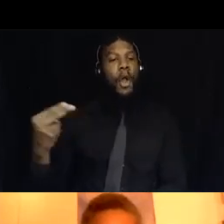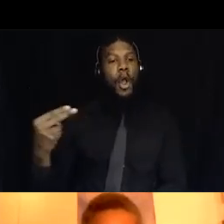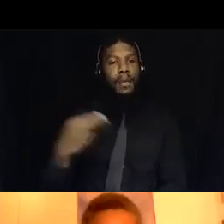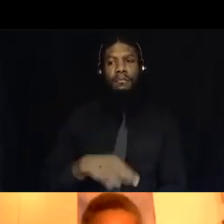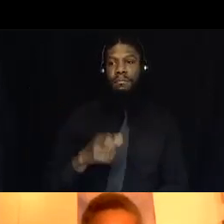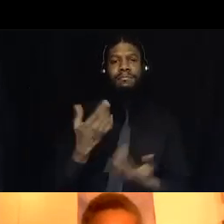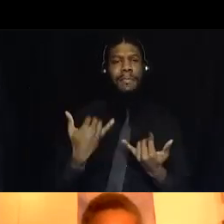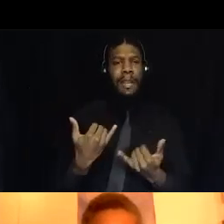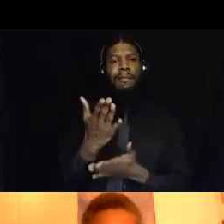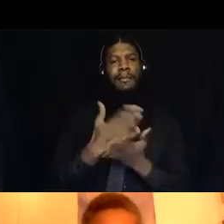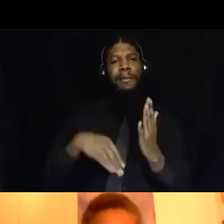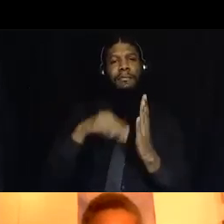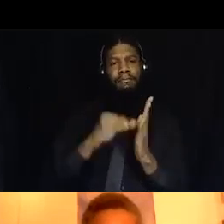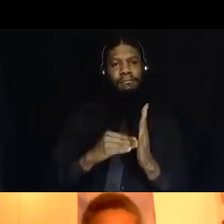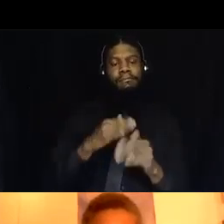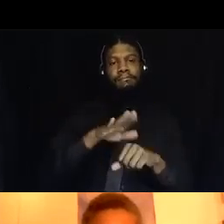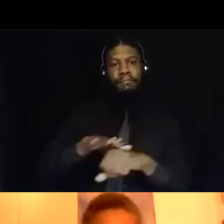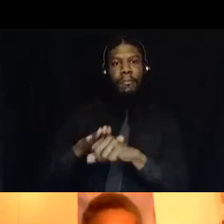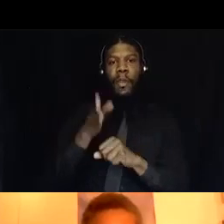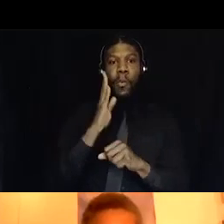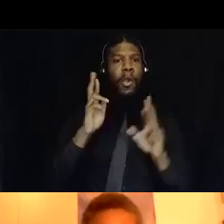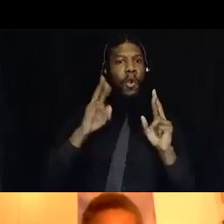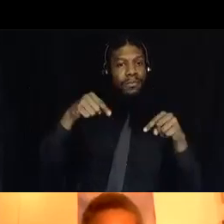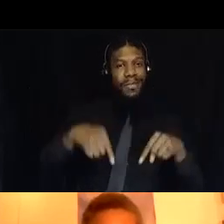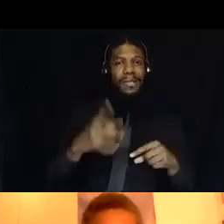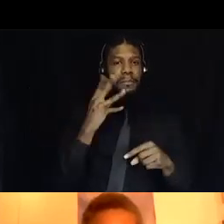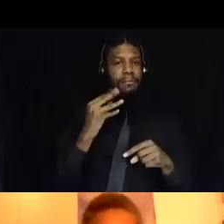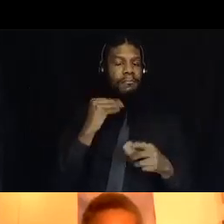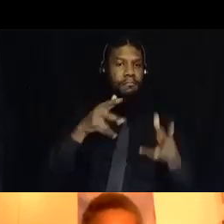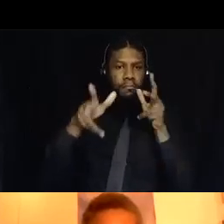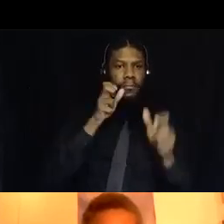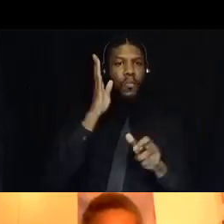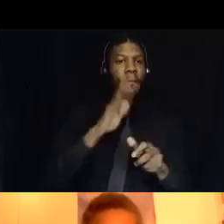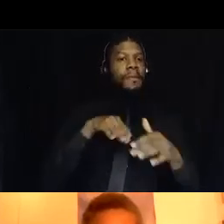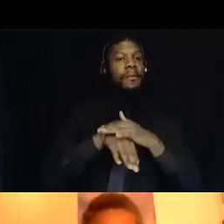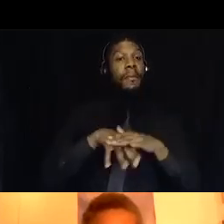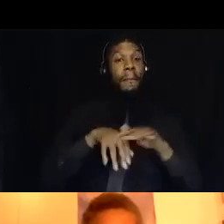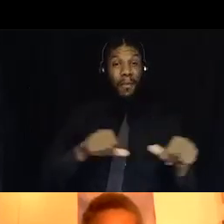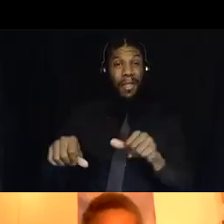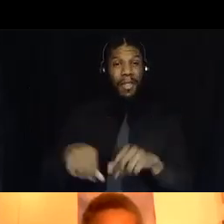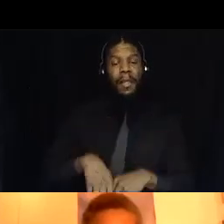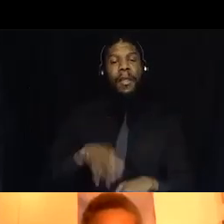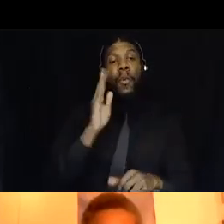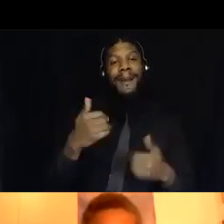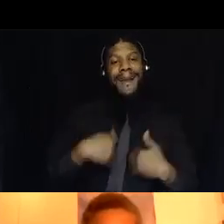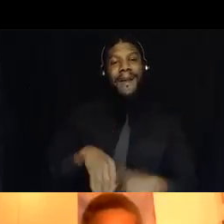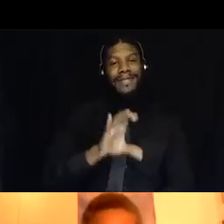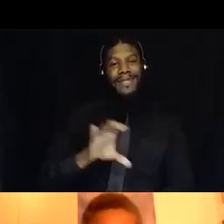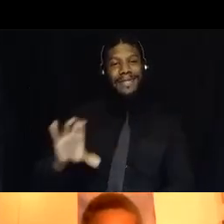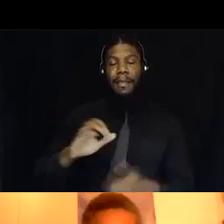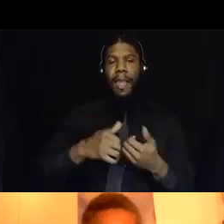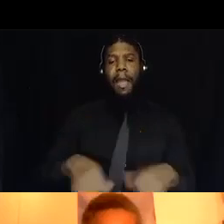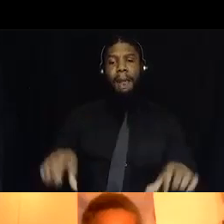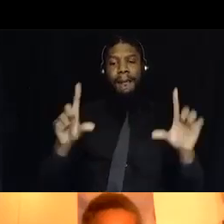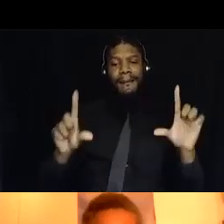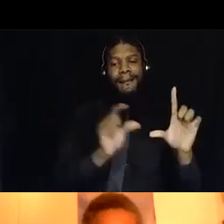today's program that we hope will make this experience as accessible as possible. Live captioning is available by clicking on the CC